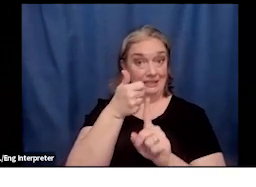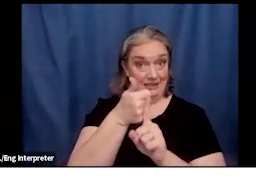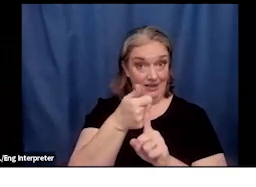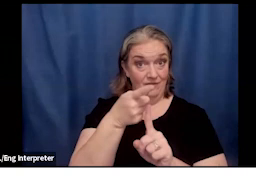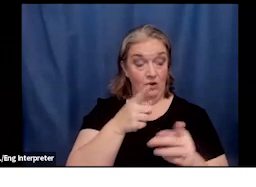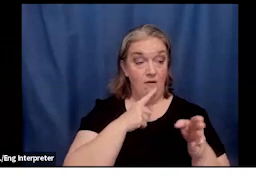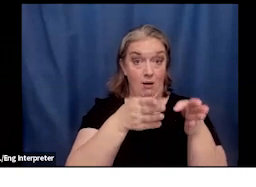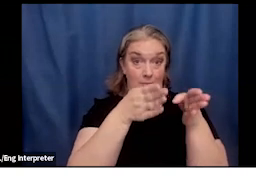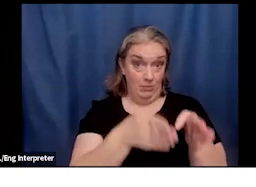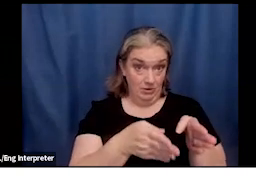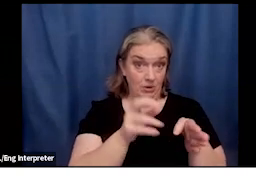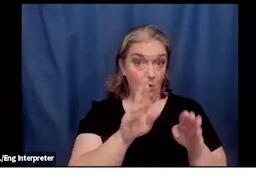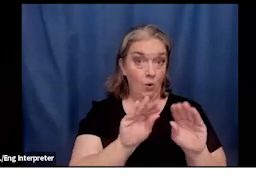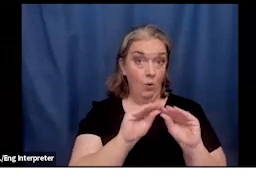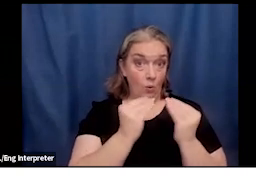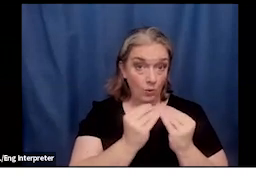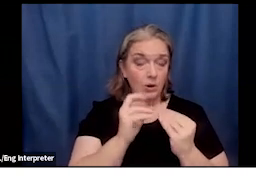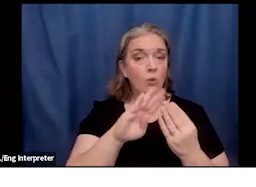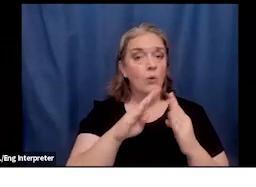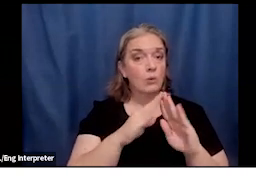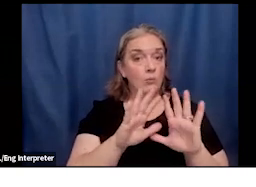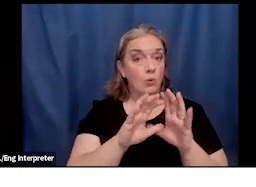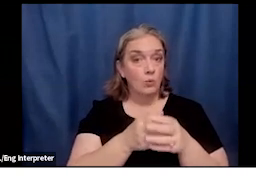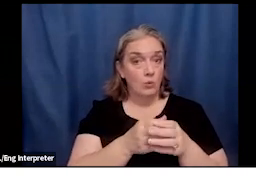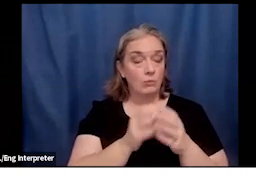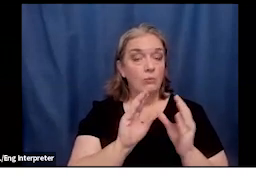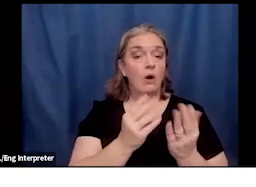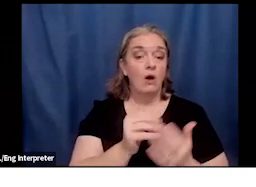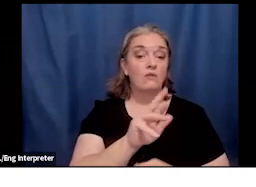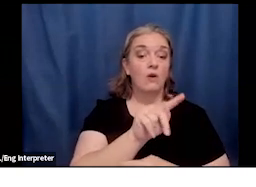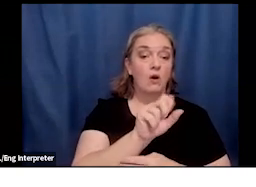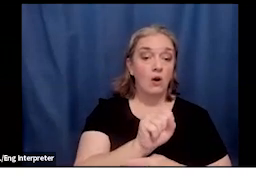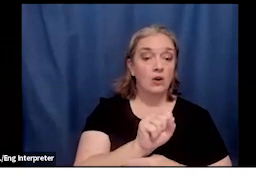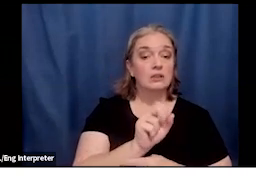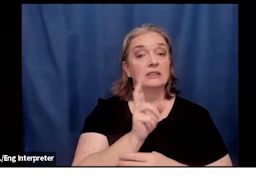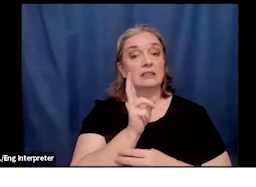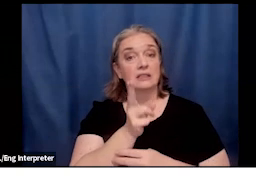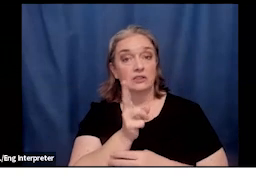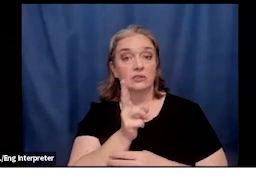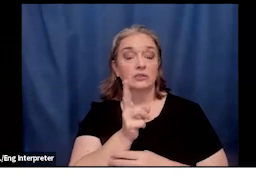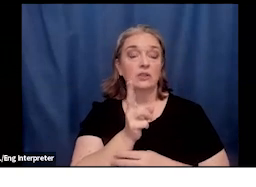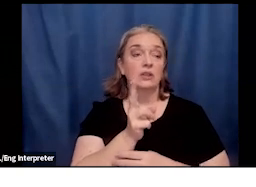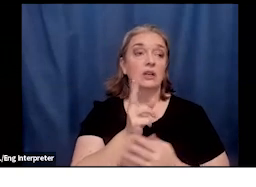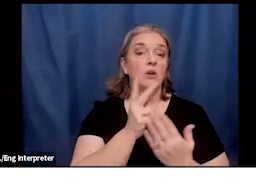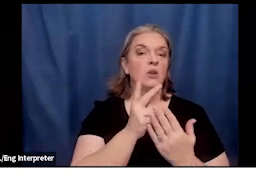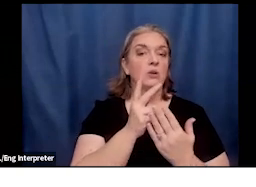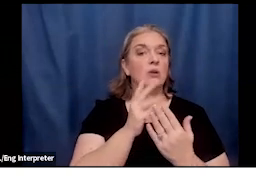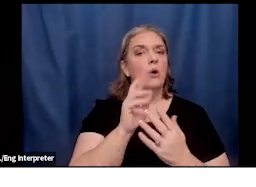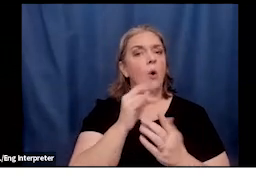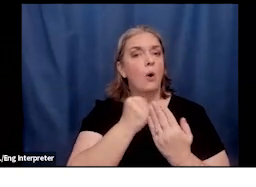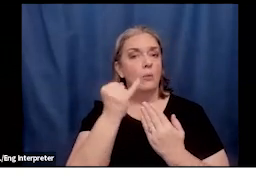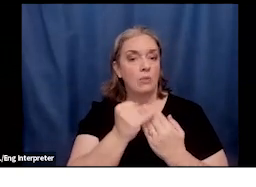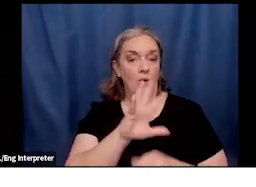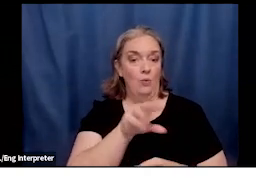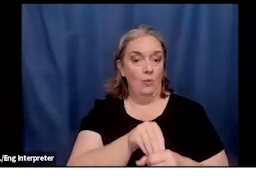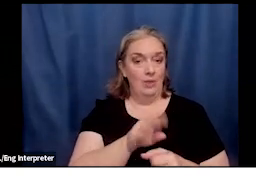individual or part of an organization or a community group that offers arts, history, or cultural-based programming or projects within Boise, Idaho,